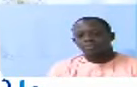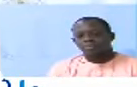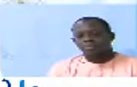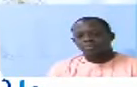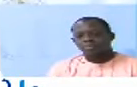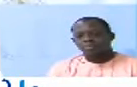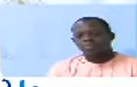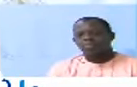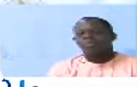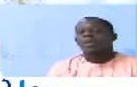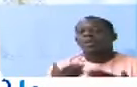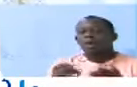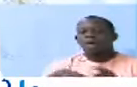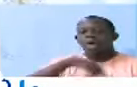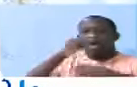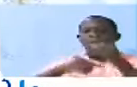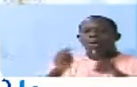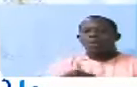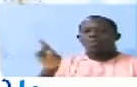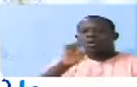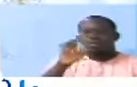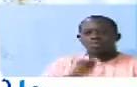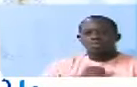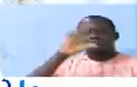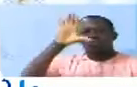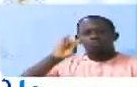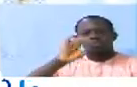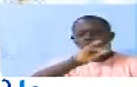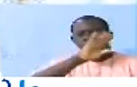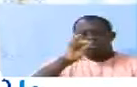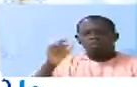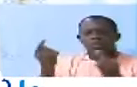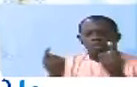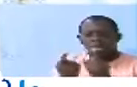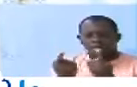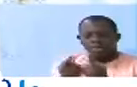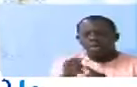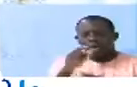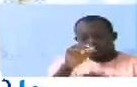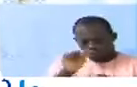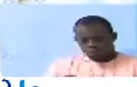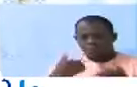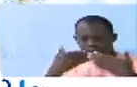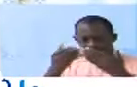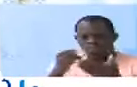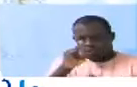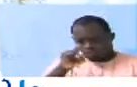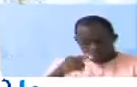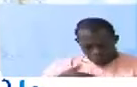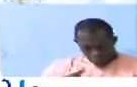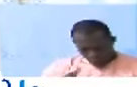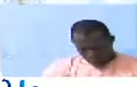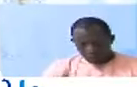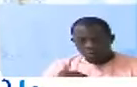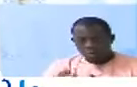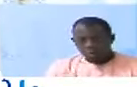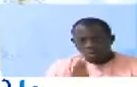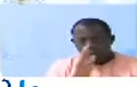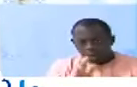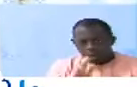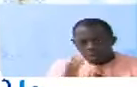us in all honesty, does he deserve to wear that uniform? Tonya tonya ayen baro men beke ayo kul men